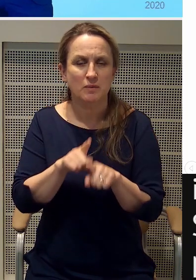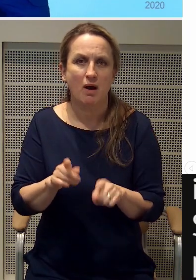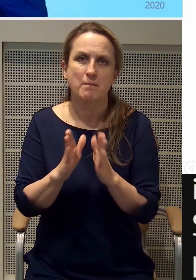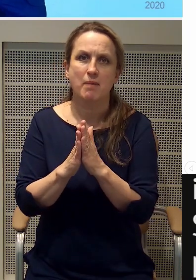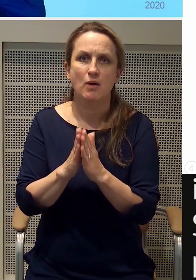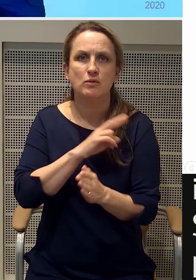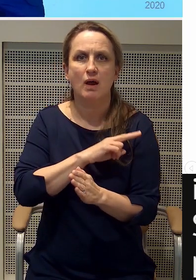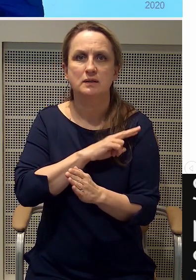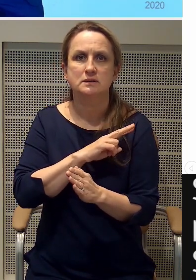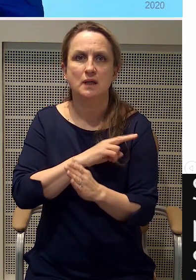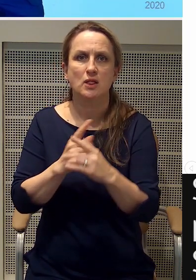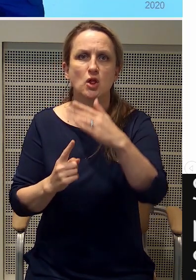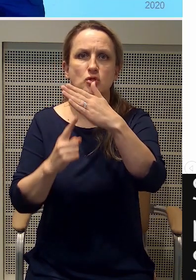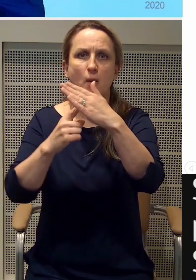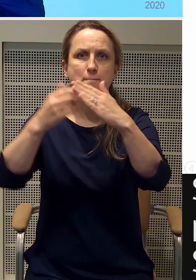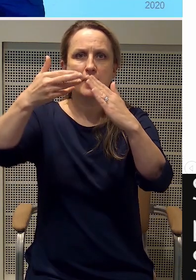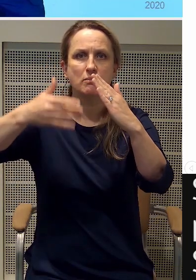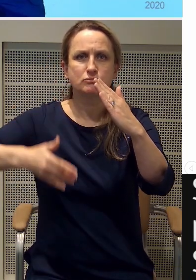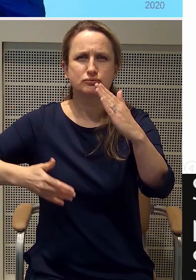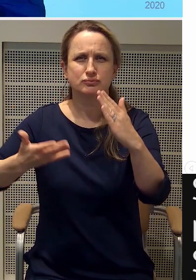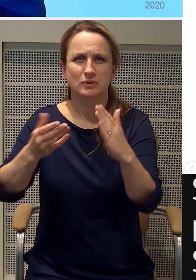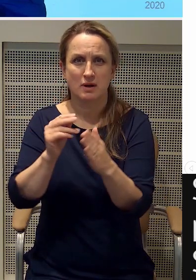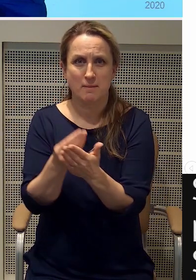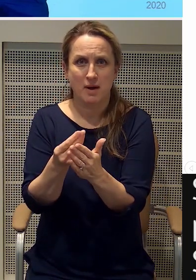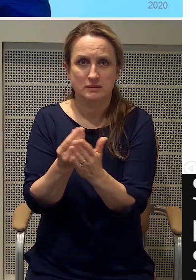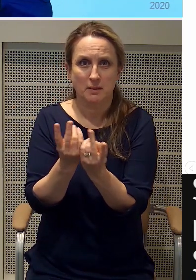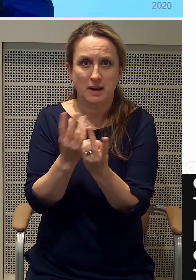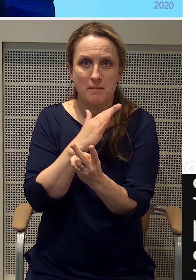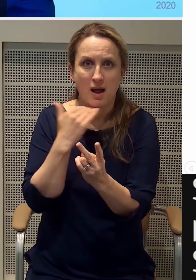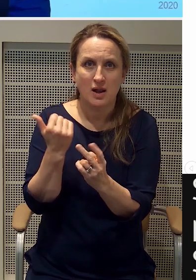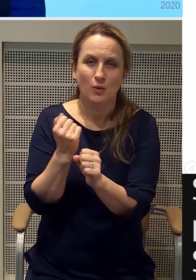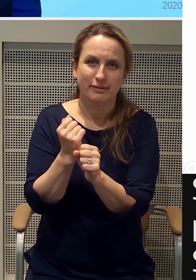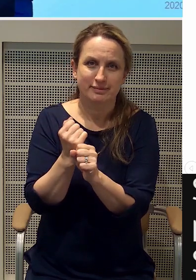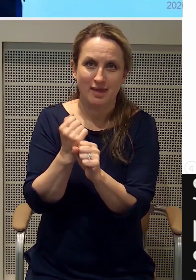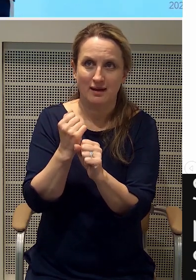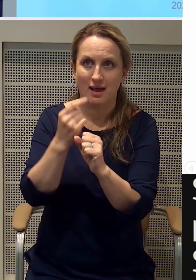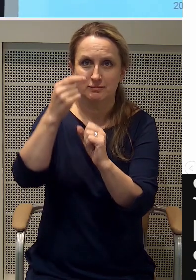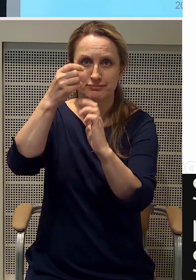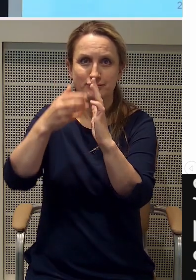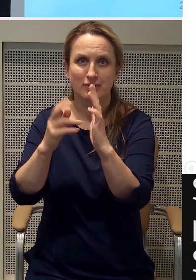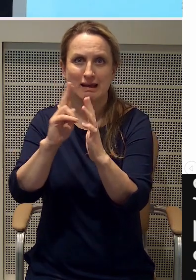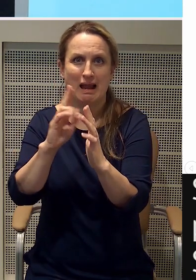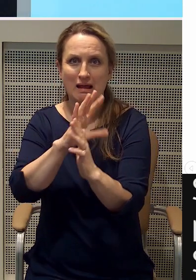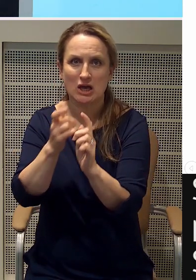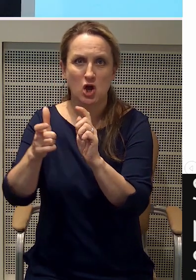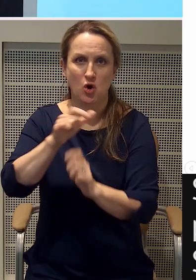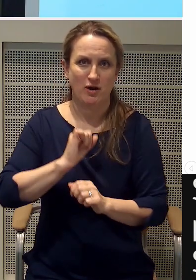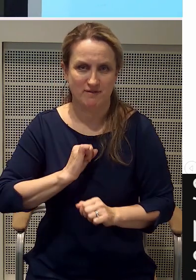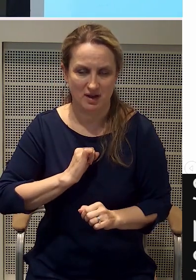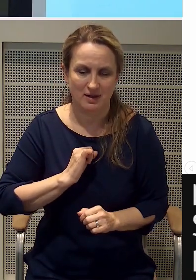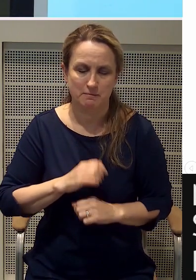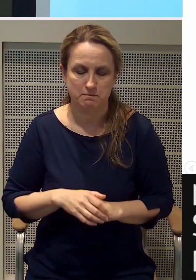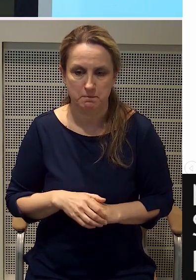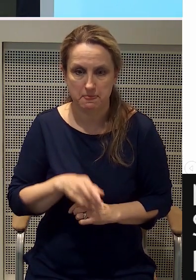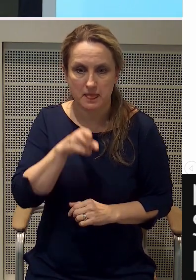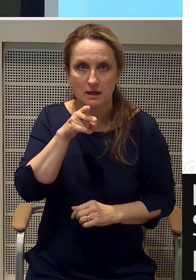where the foundations can be a bit more flexible. Today, we spoke about making a list of priorities. This is